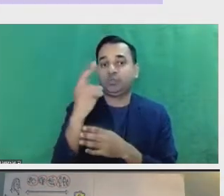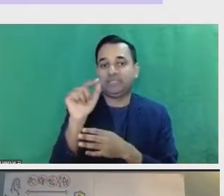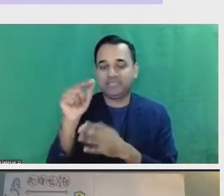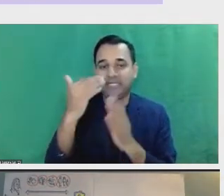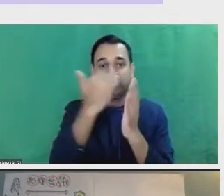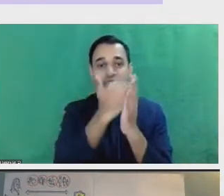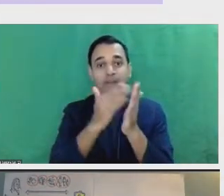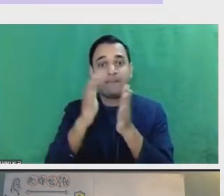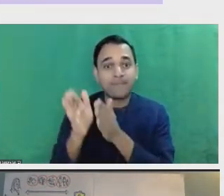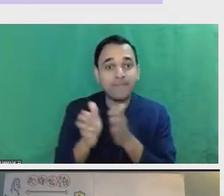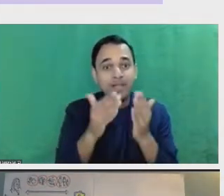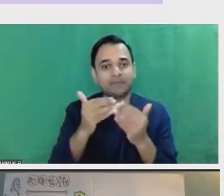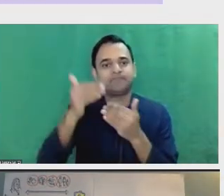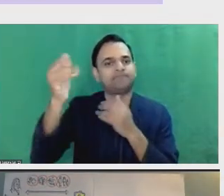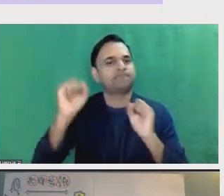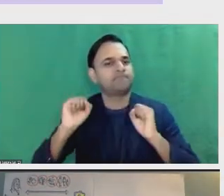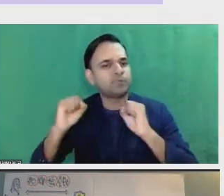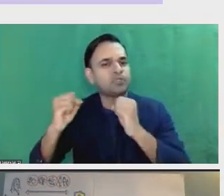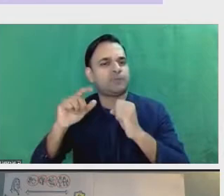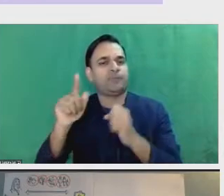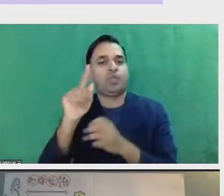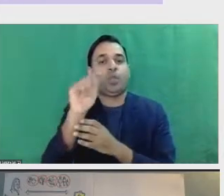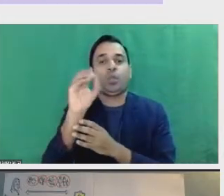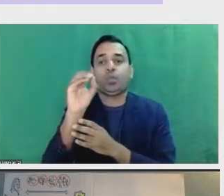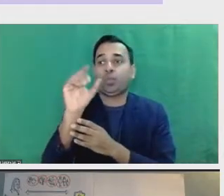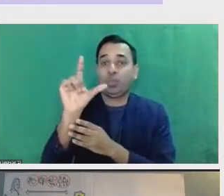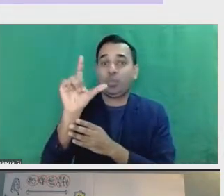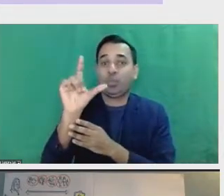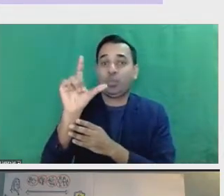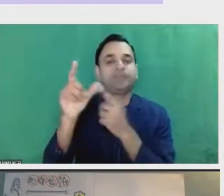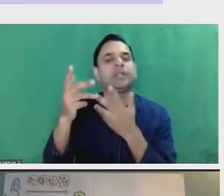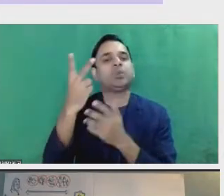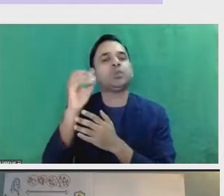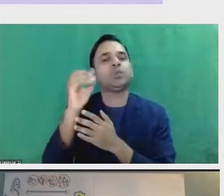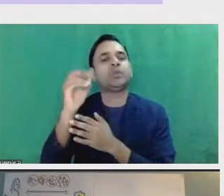very practical way that is sustainable and that is long-term?